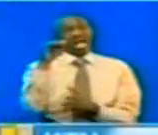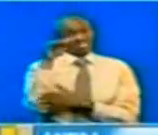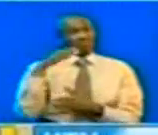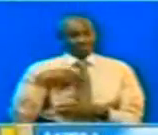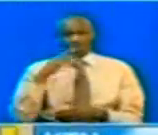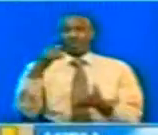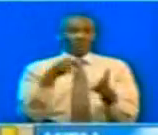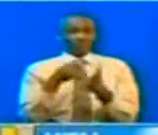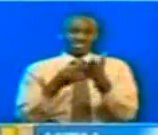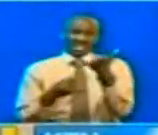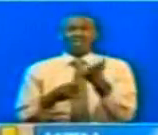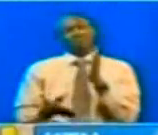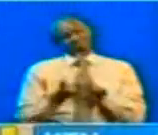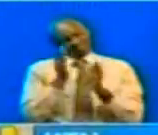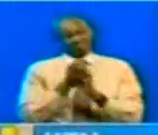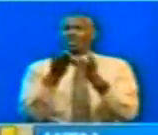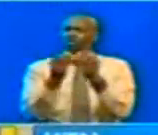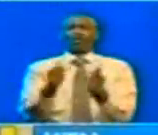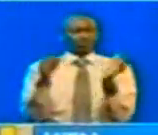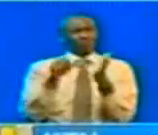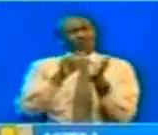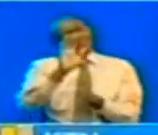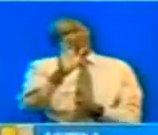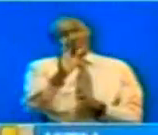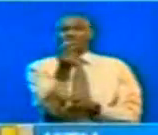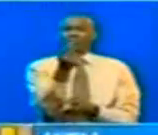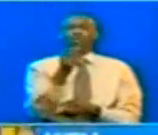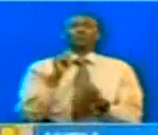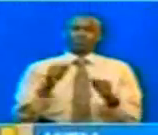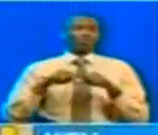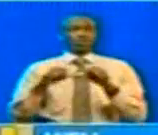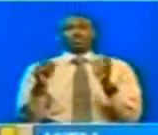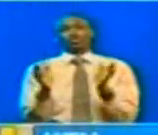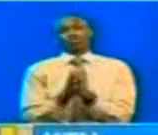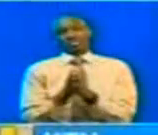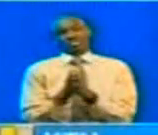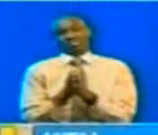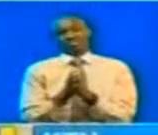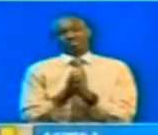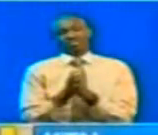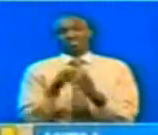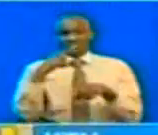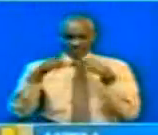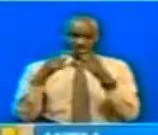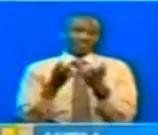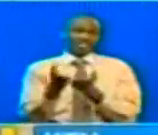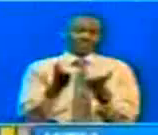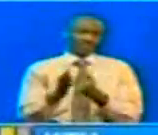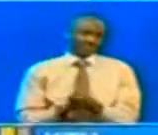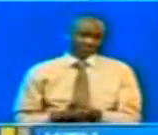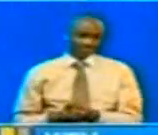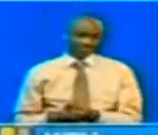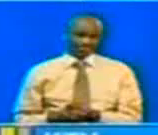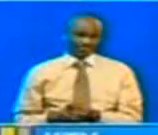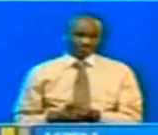are involved to speedily resolve those issues so that we do not jeopardize service delivery to the Kenyan people. What would you